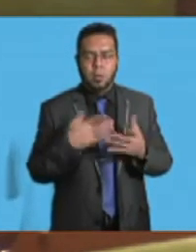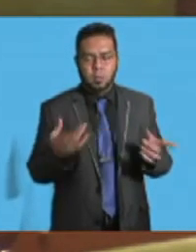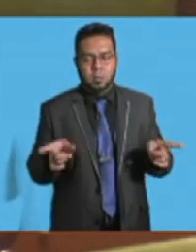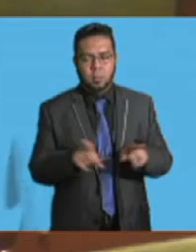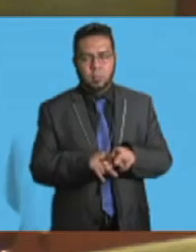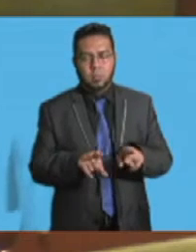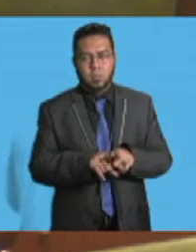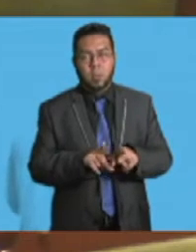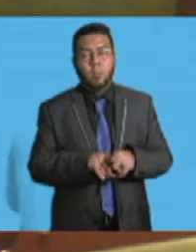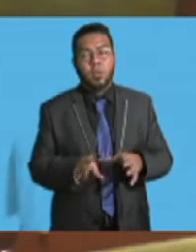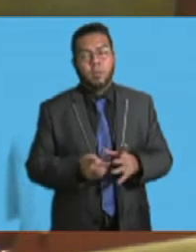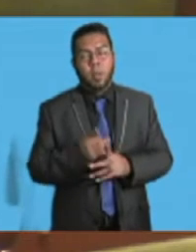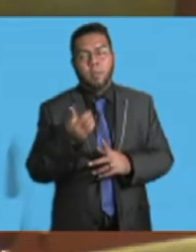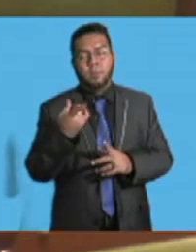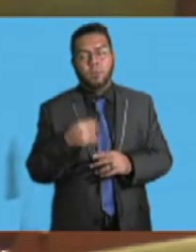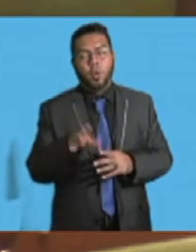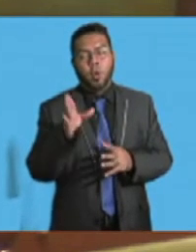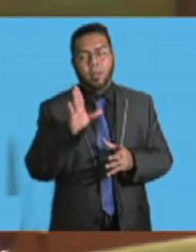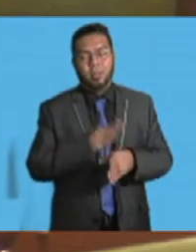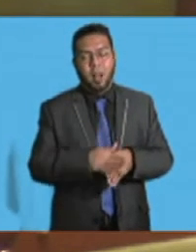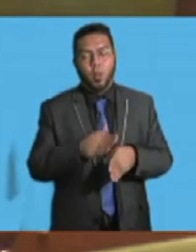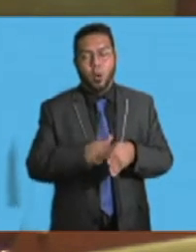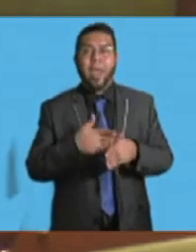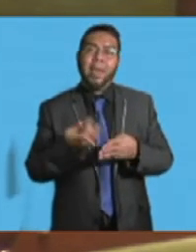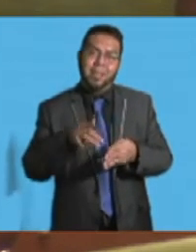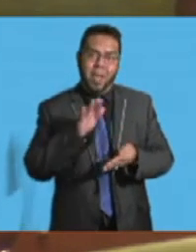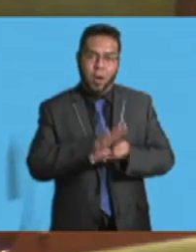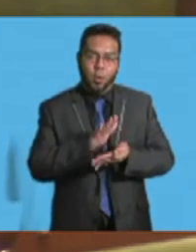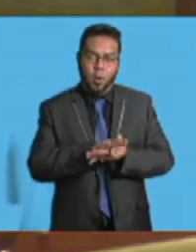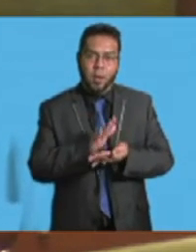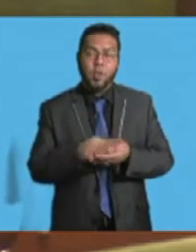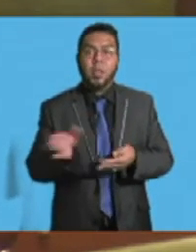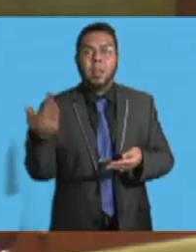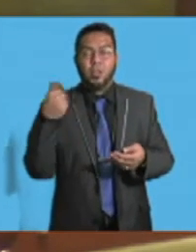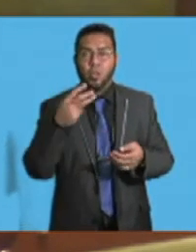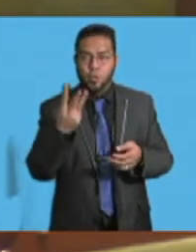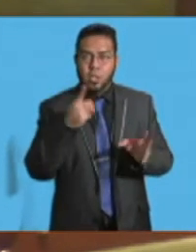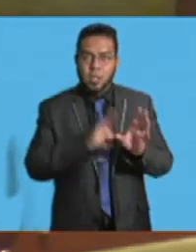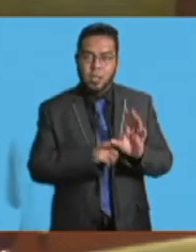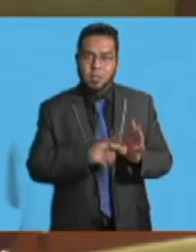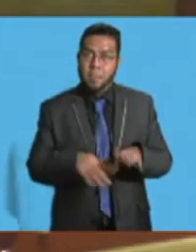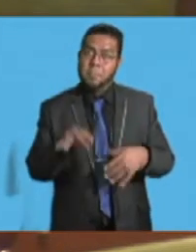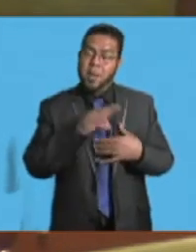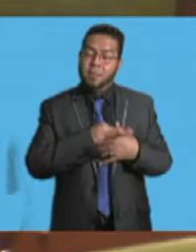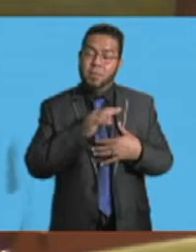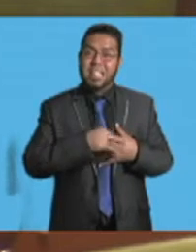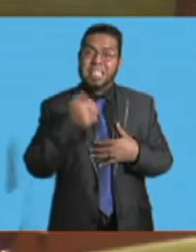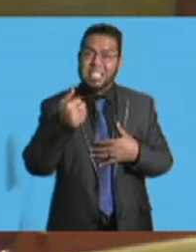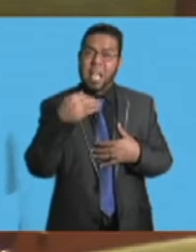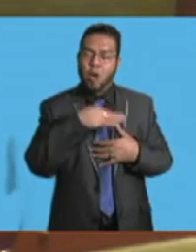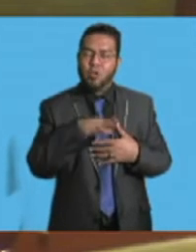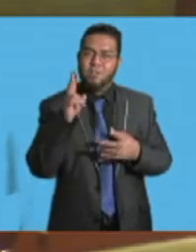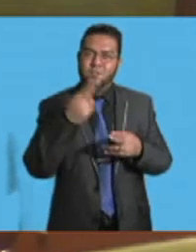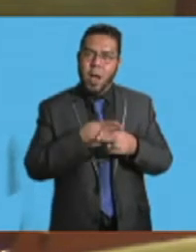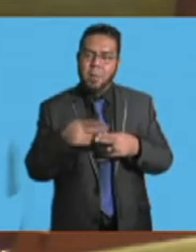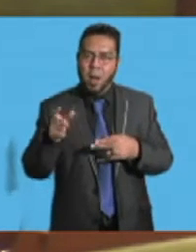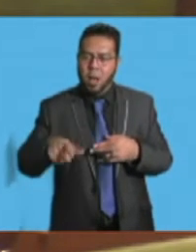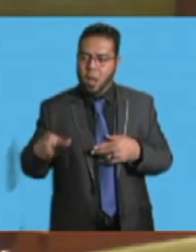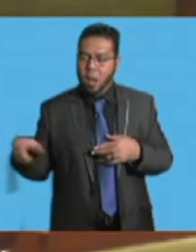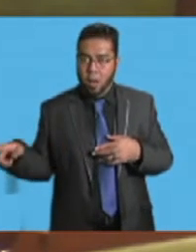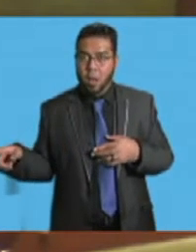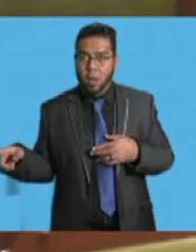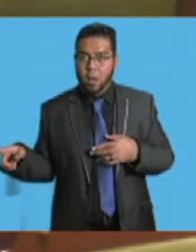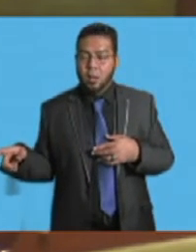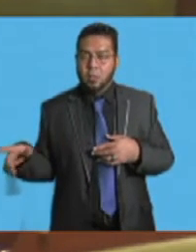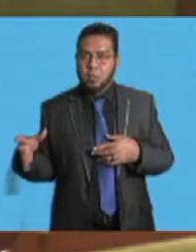developed mostly for Dalo and Yangona in the next 3 years. Central Division is 18 kilometers, benefiting 600 farmers, 210 hectares